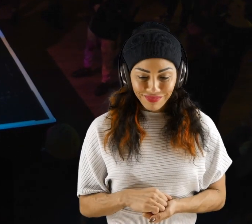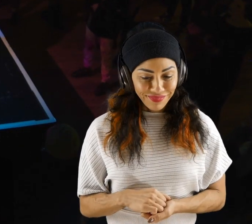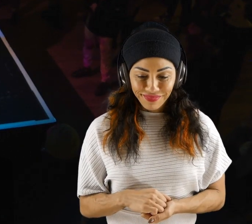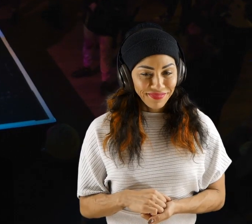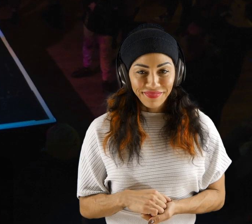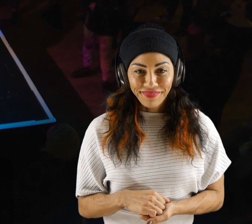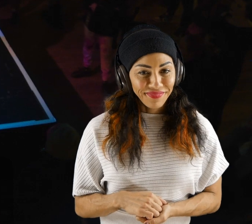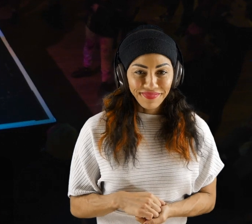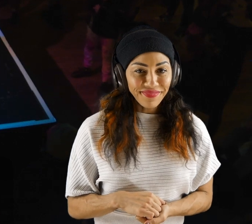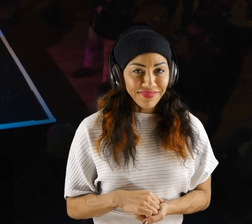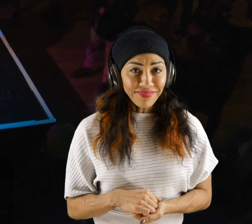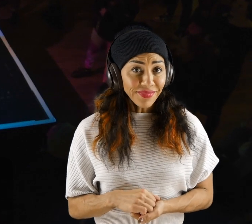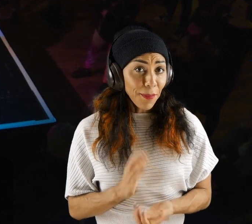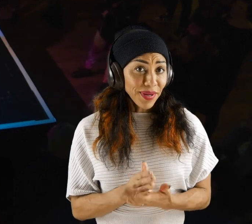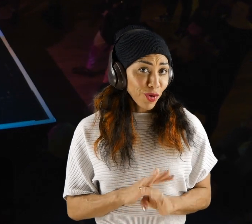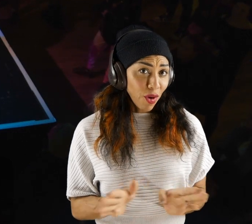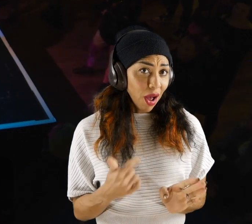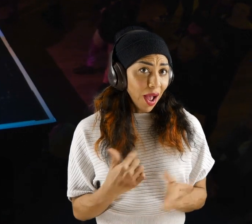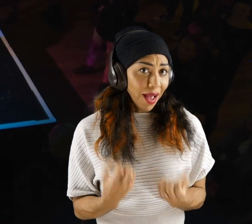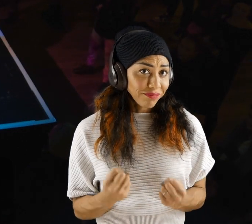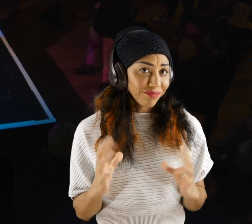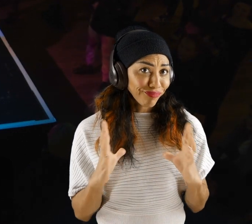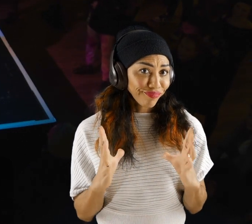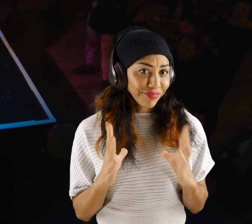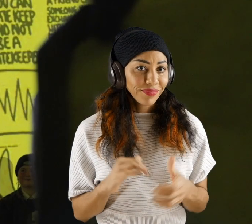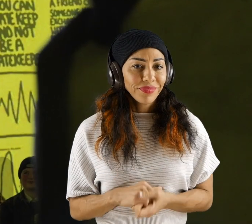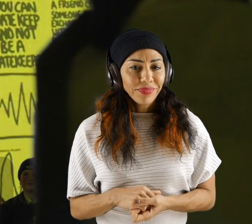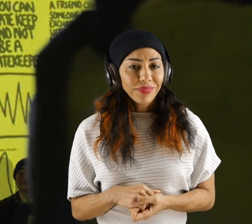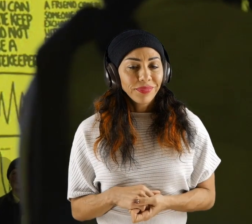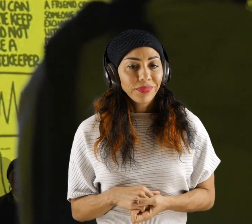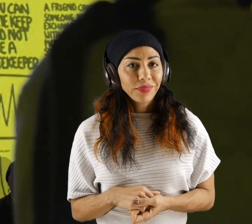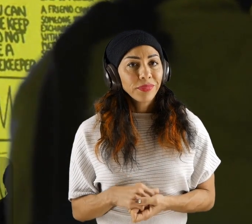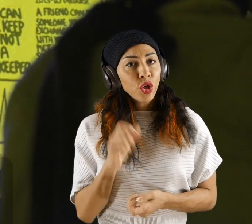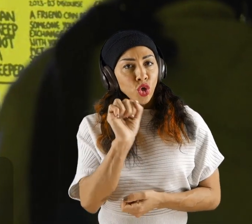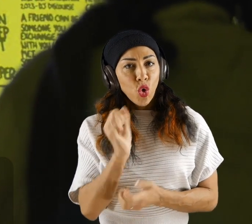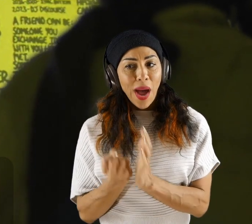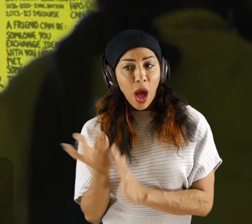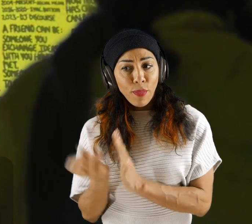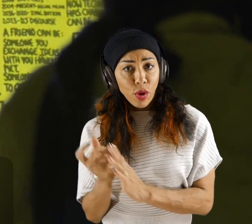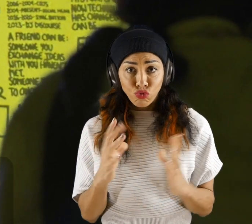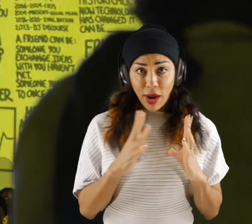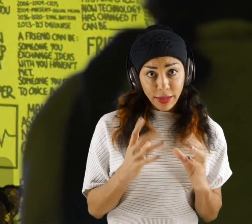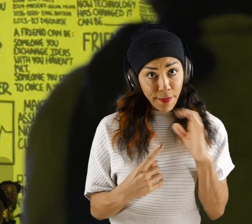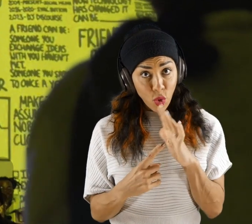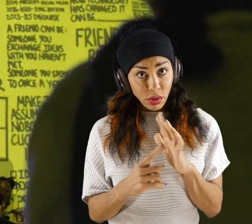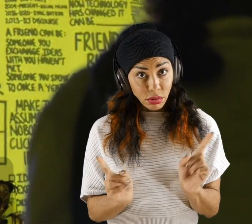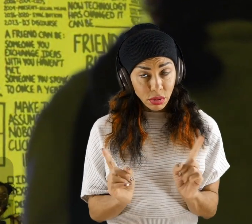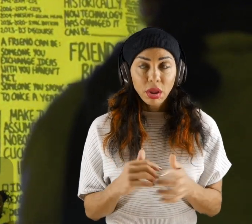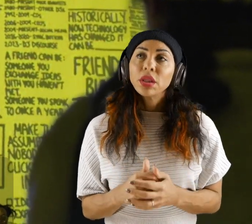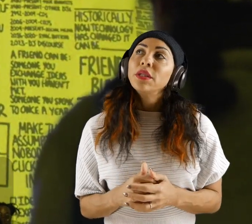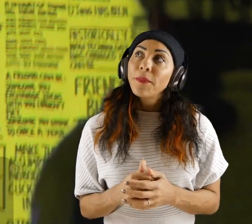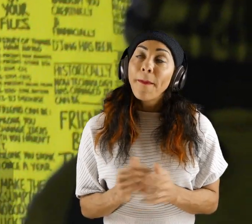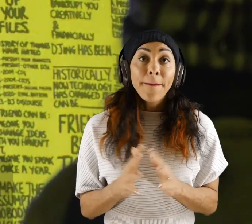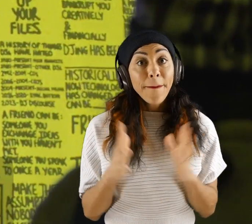do rest. And how important is that to your output? Okay, all right. The biggest bit of rest that's the truth,